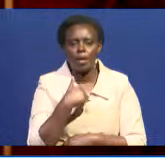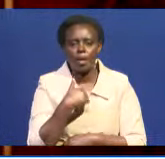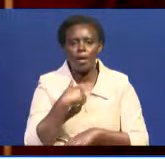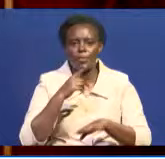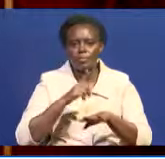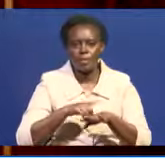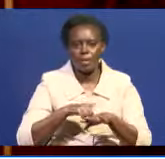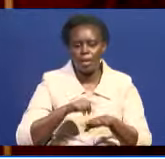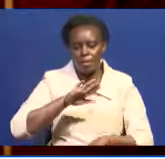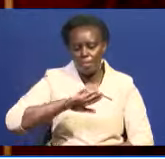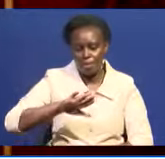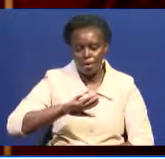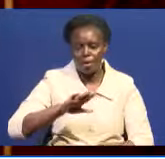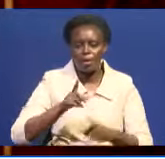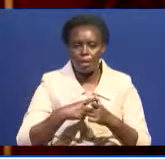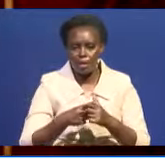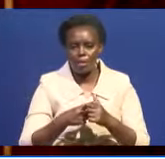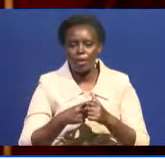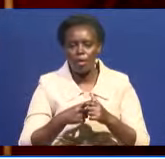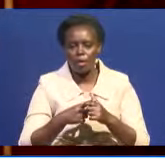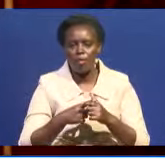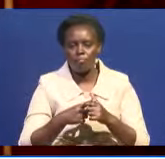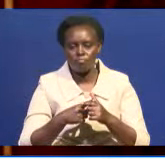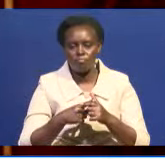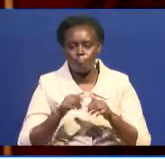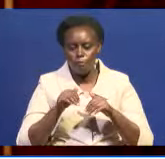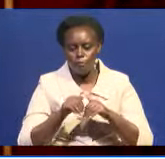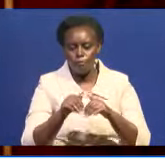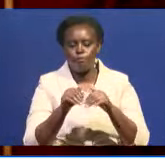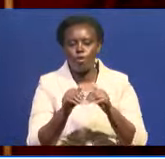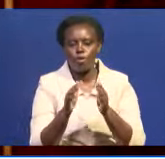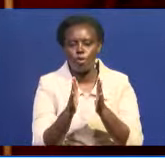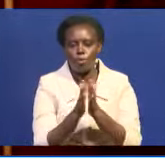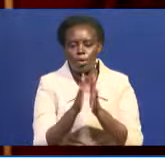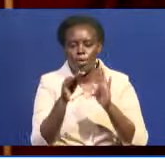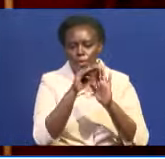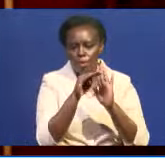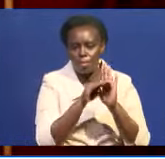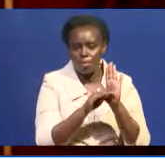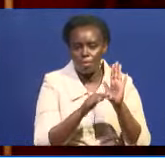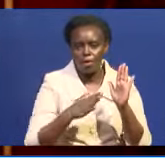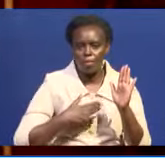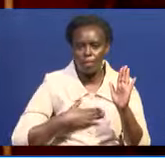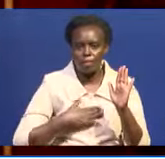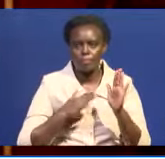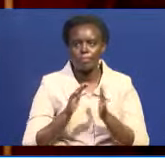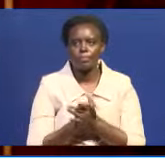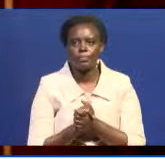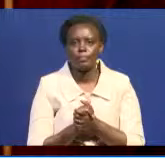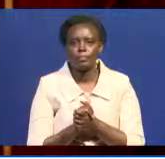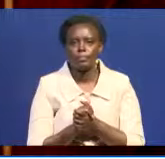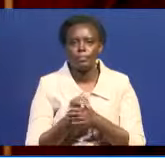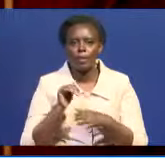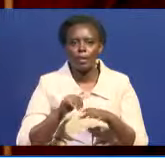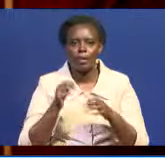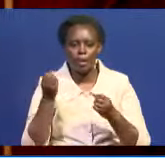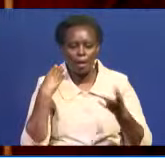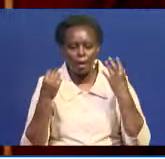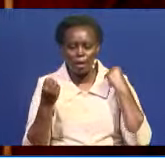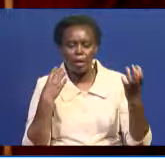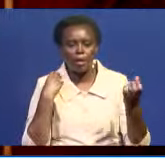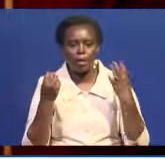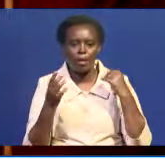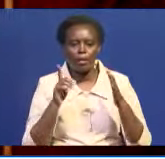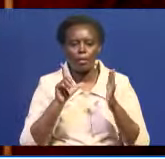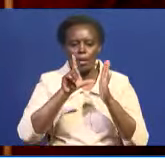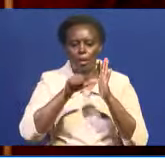time remaining, then I can be able to catch up with my program in Kericho later